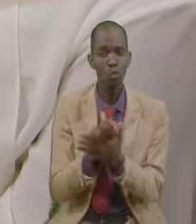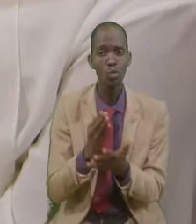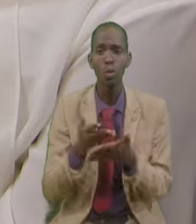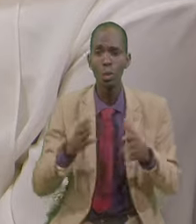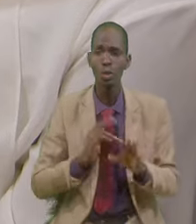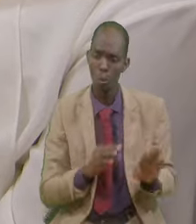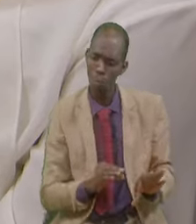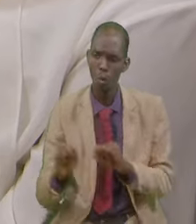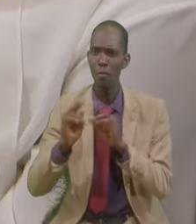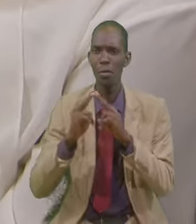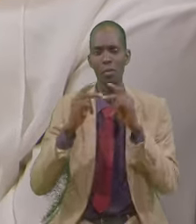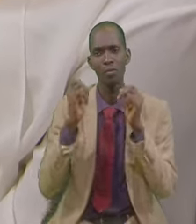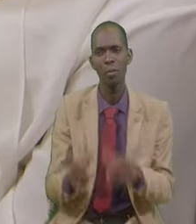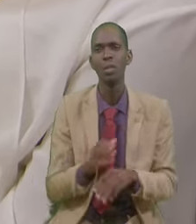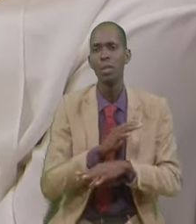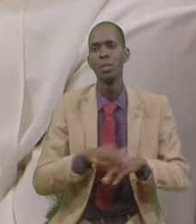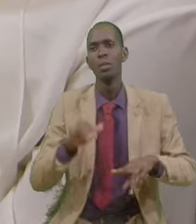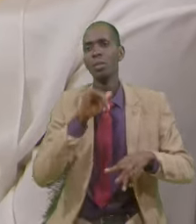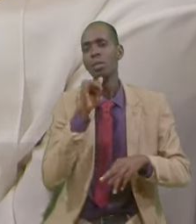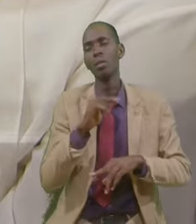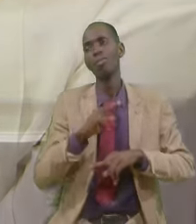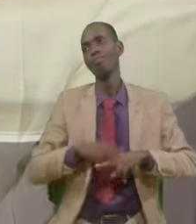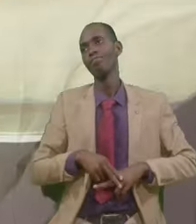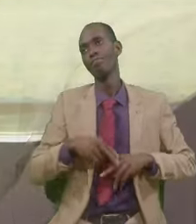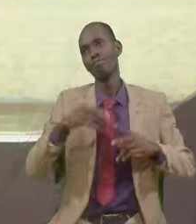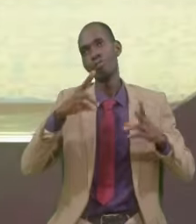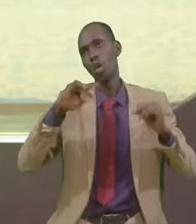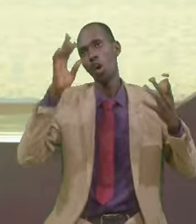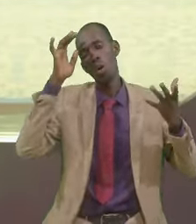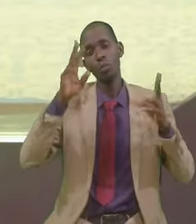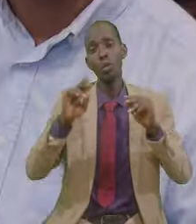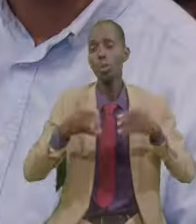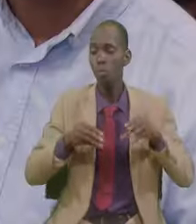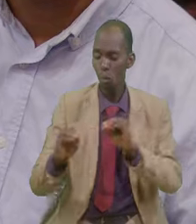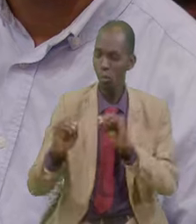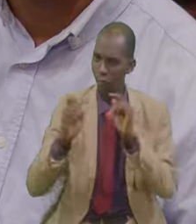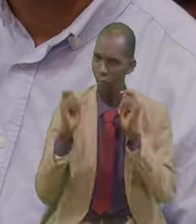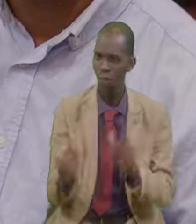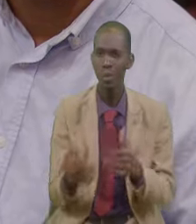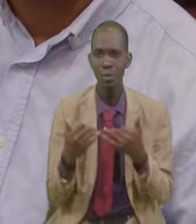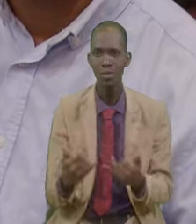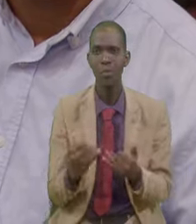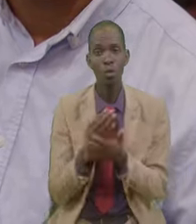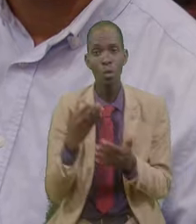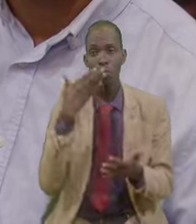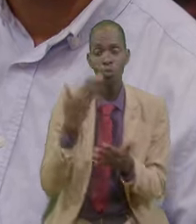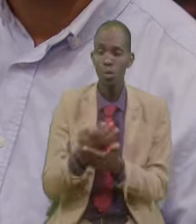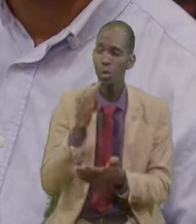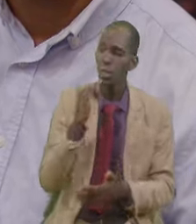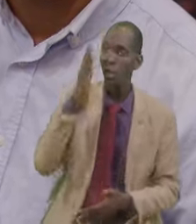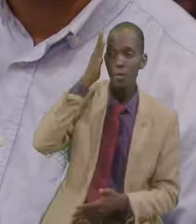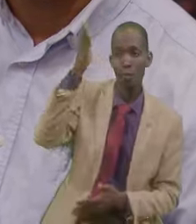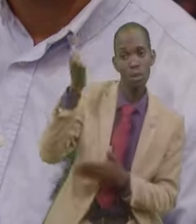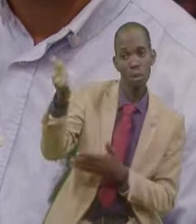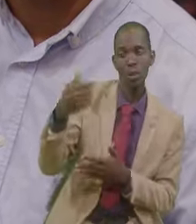once. Don't sit back and don't stay back. Let us go up at once. Something good is before us. We're going